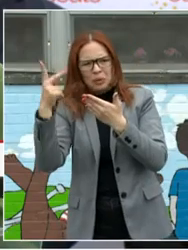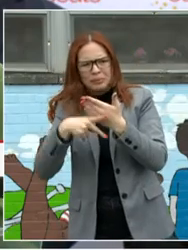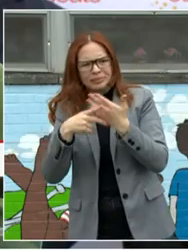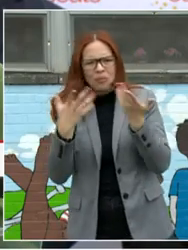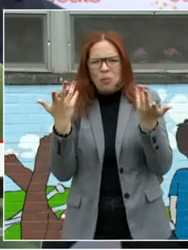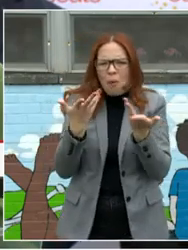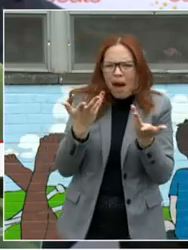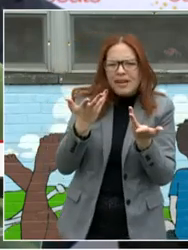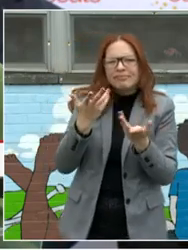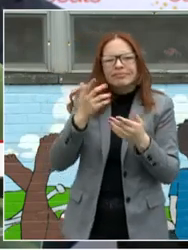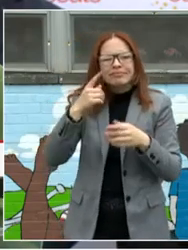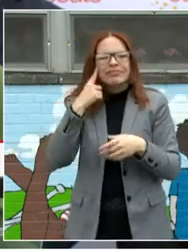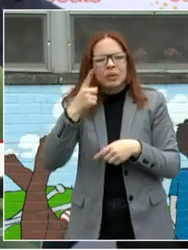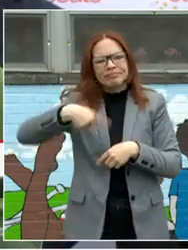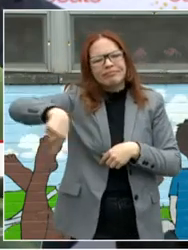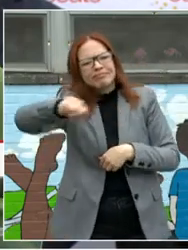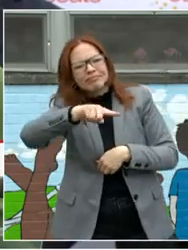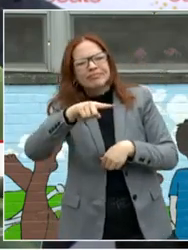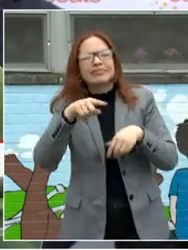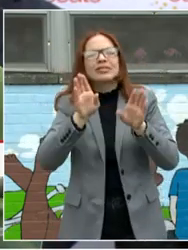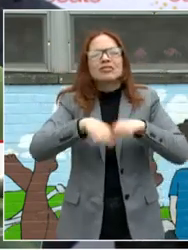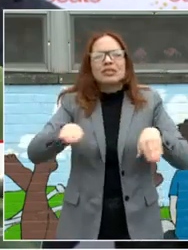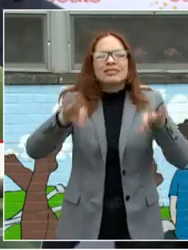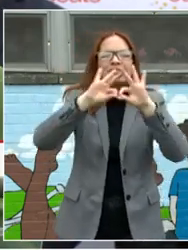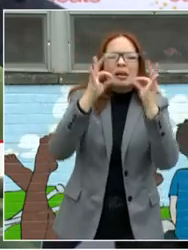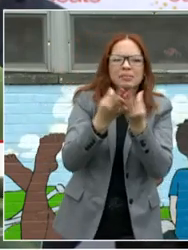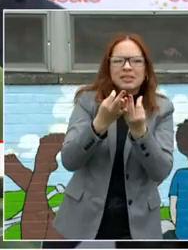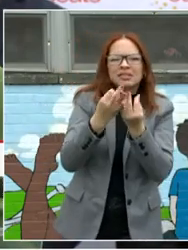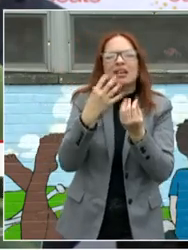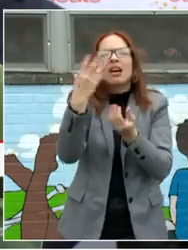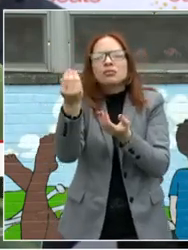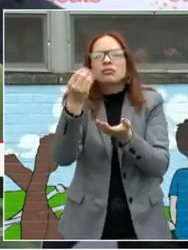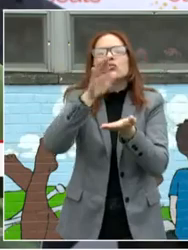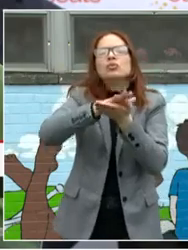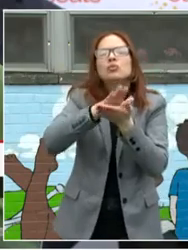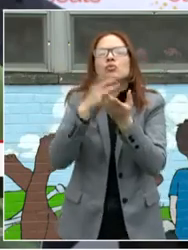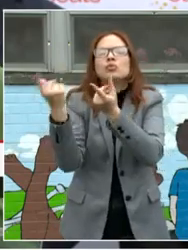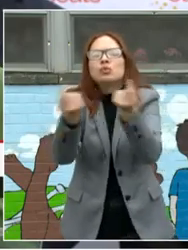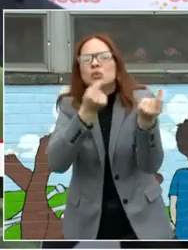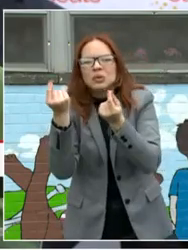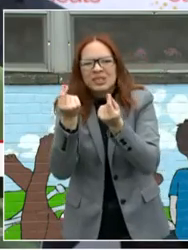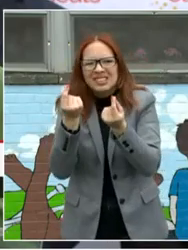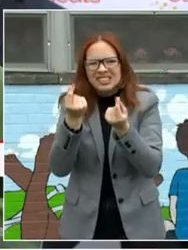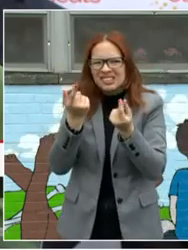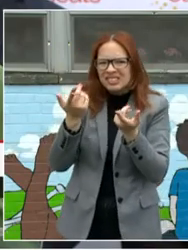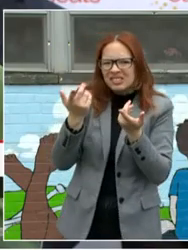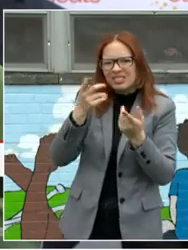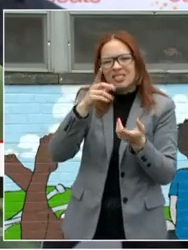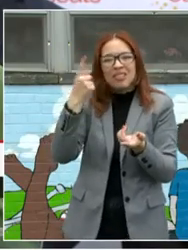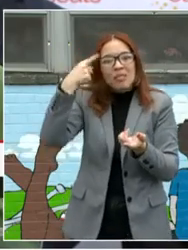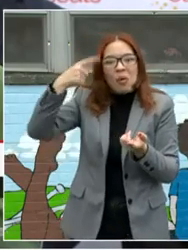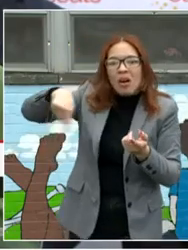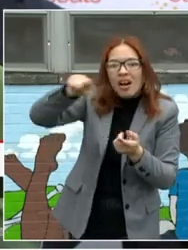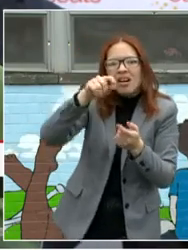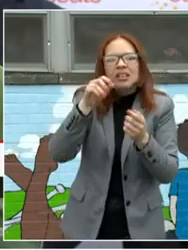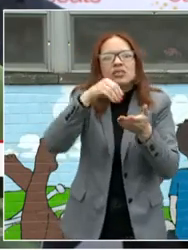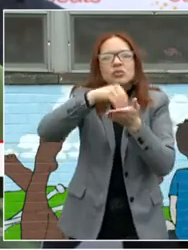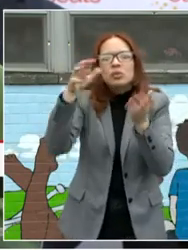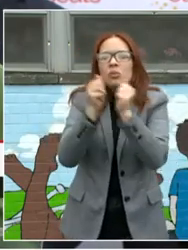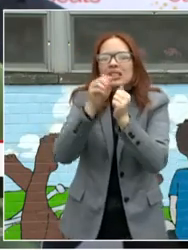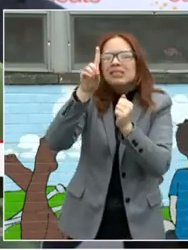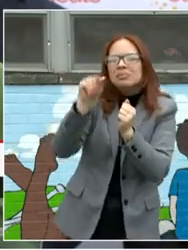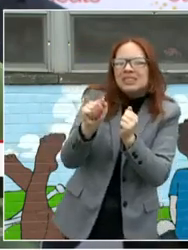do with out-of-school time for kids and families with special needs. So I'm really proud that we've been able to make